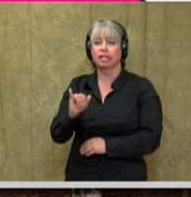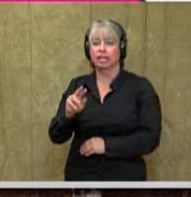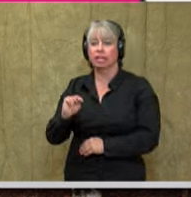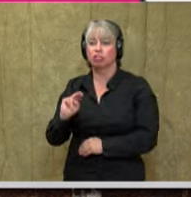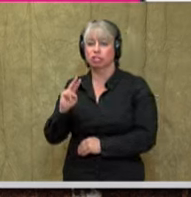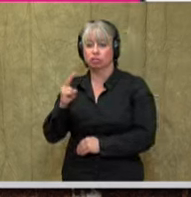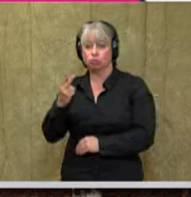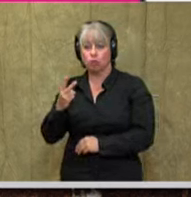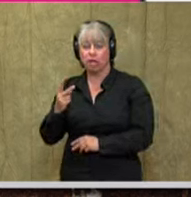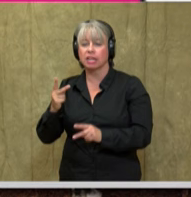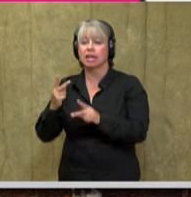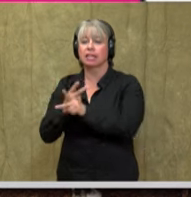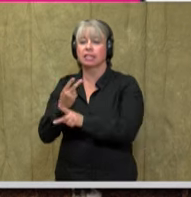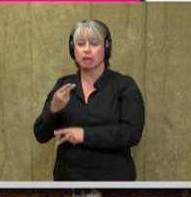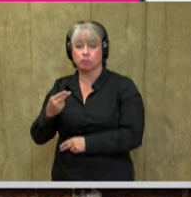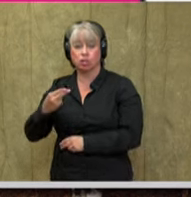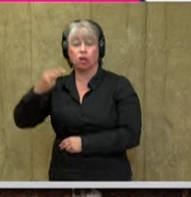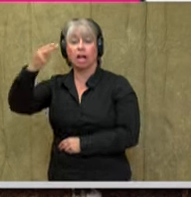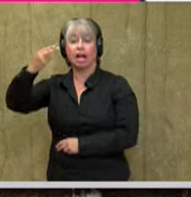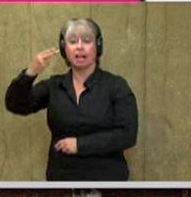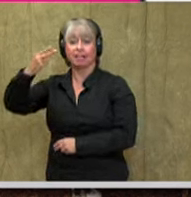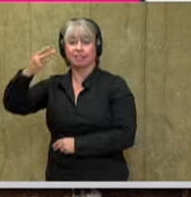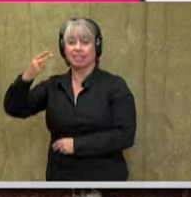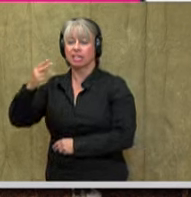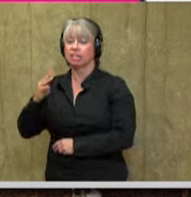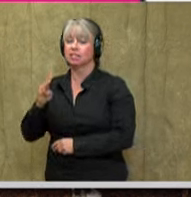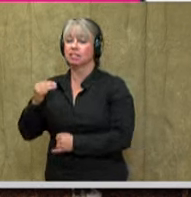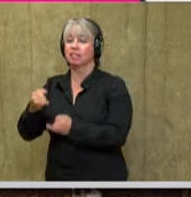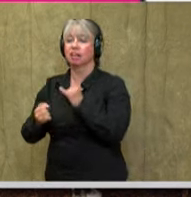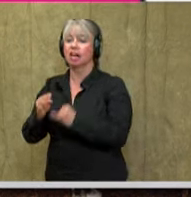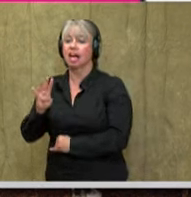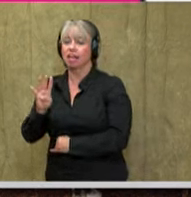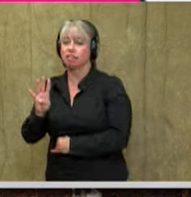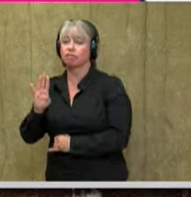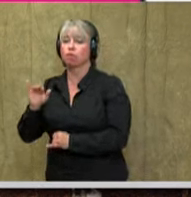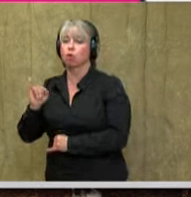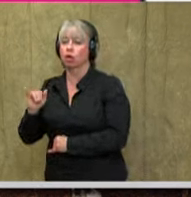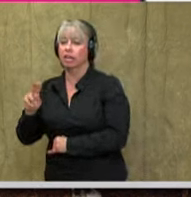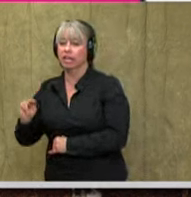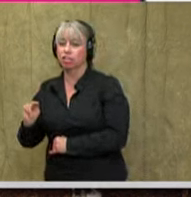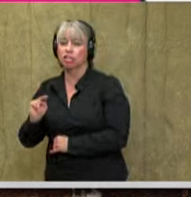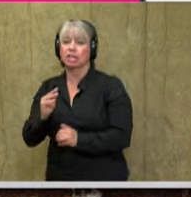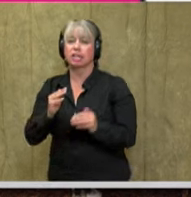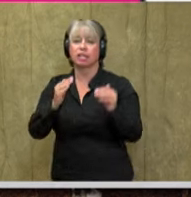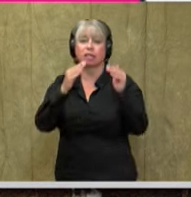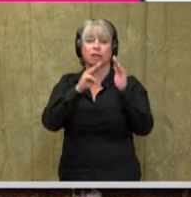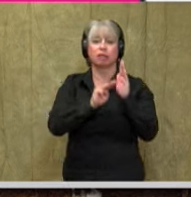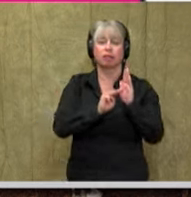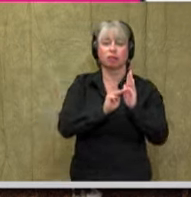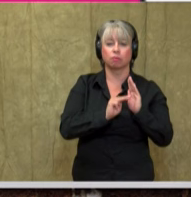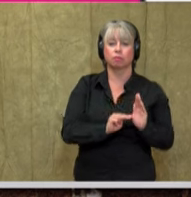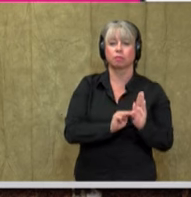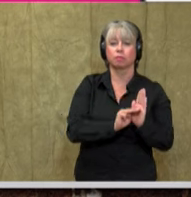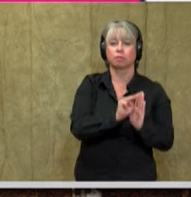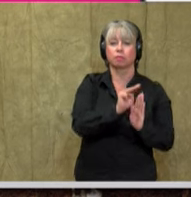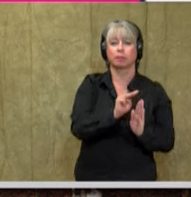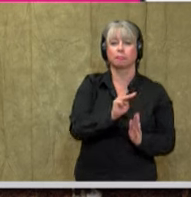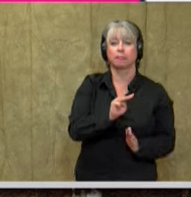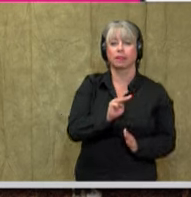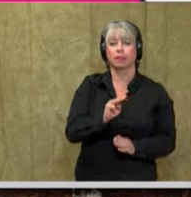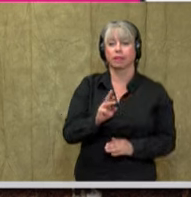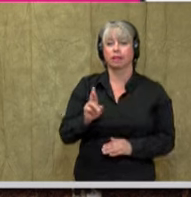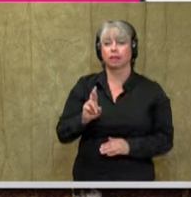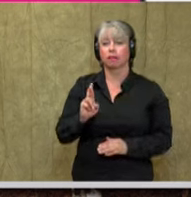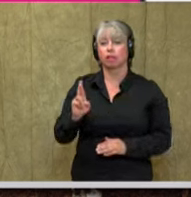squared, times our height, which is the last 4 inches. Then we bring down our volume, we're now going to multiply our